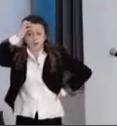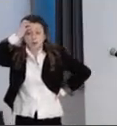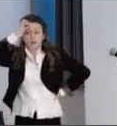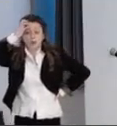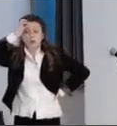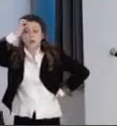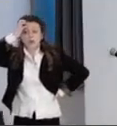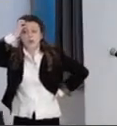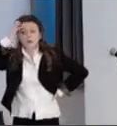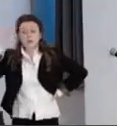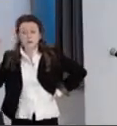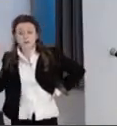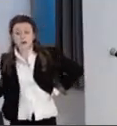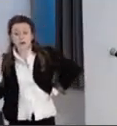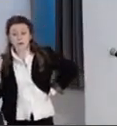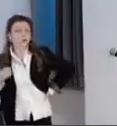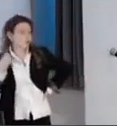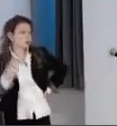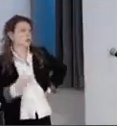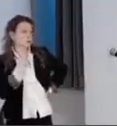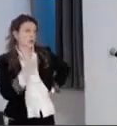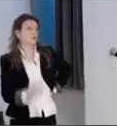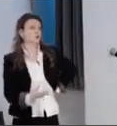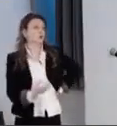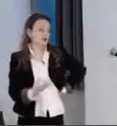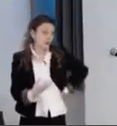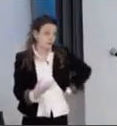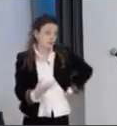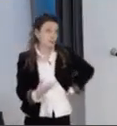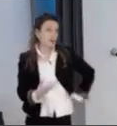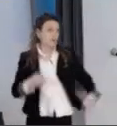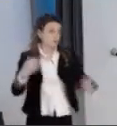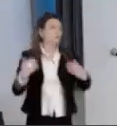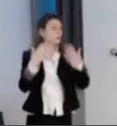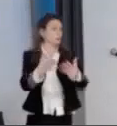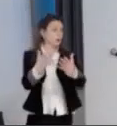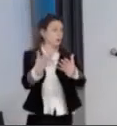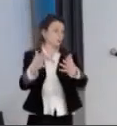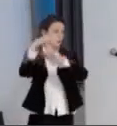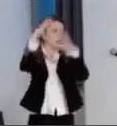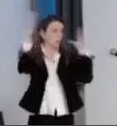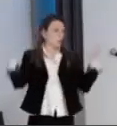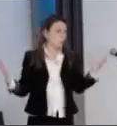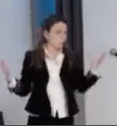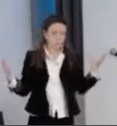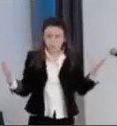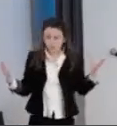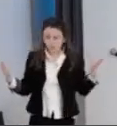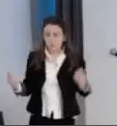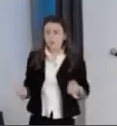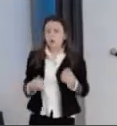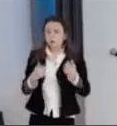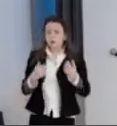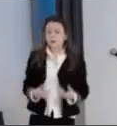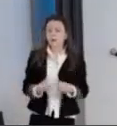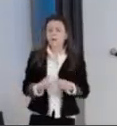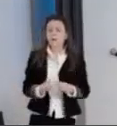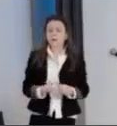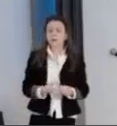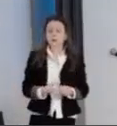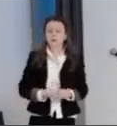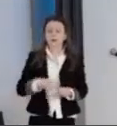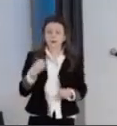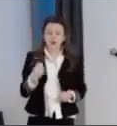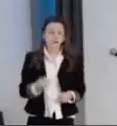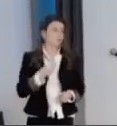objection, which is only having this piece of knowledge concerning natural kinds and the deeper nature of what we're observing will enable